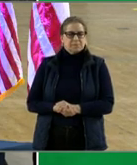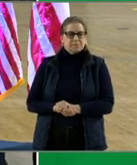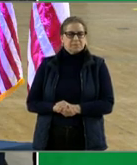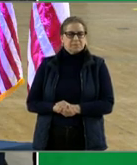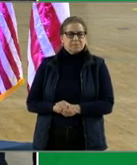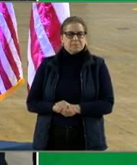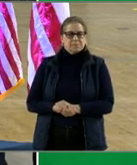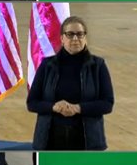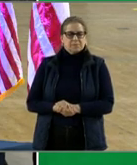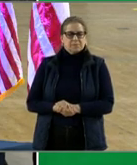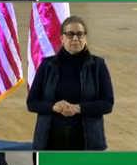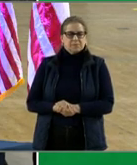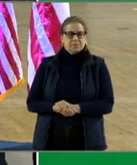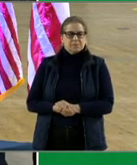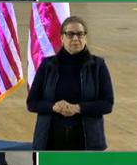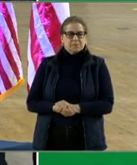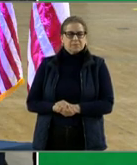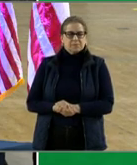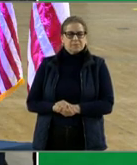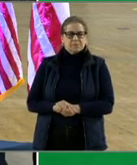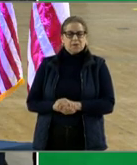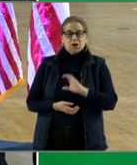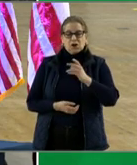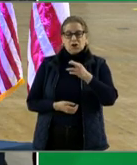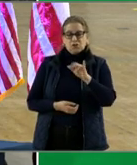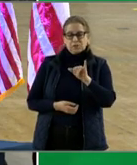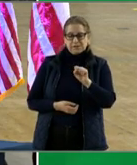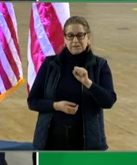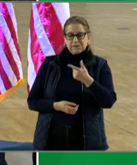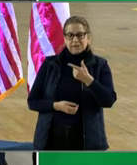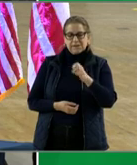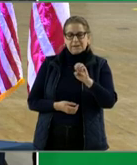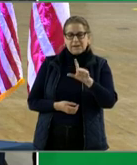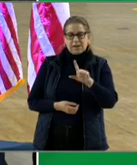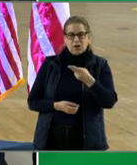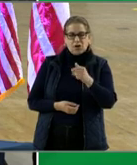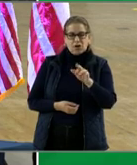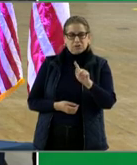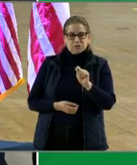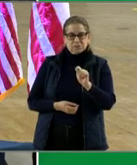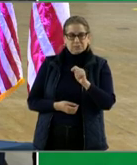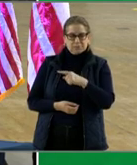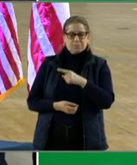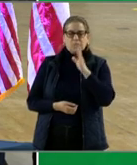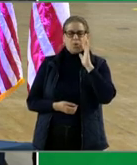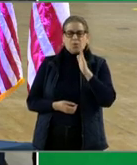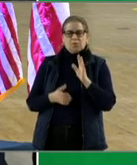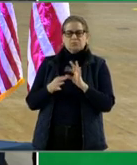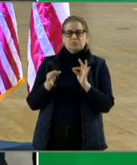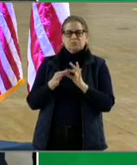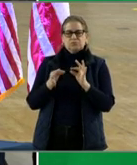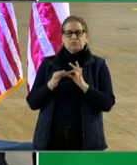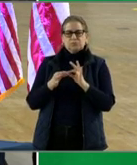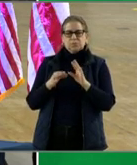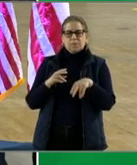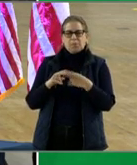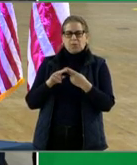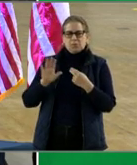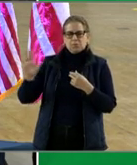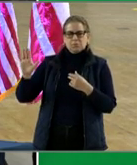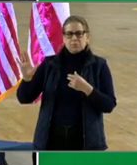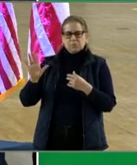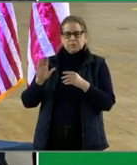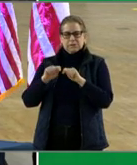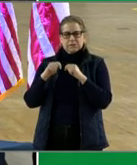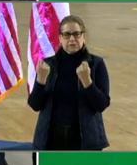bit because you have been working with the providers, the core, and our own internal teams about how we get to that